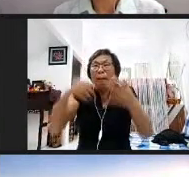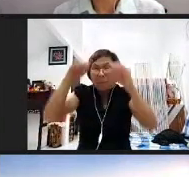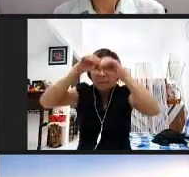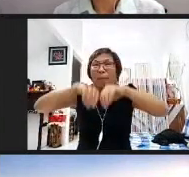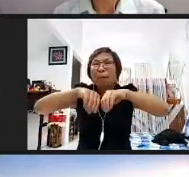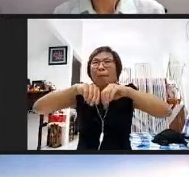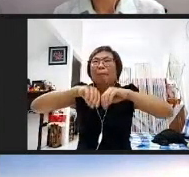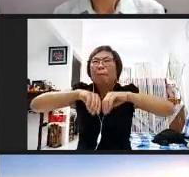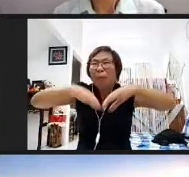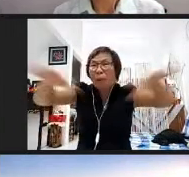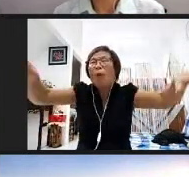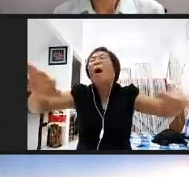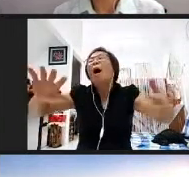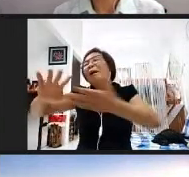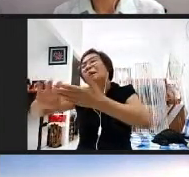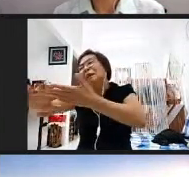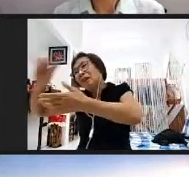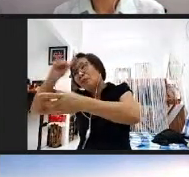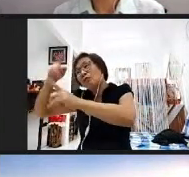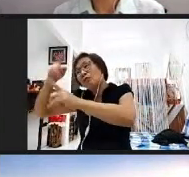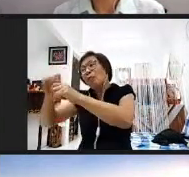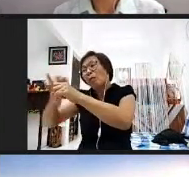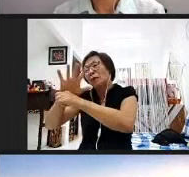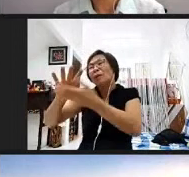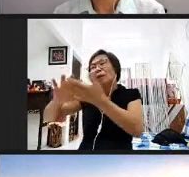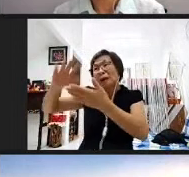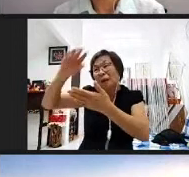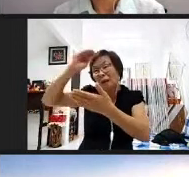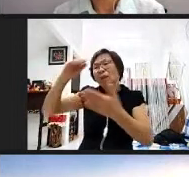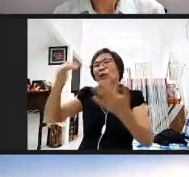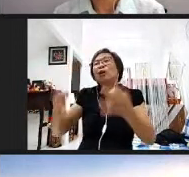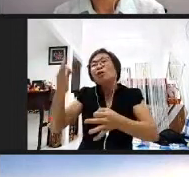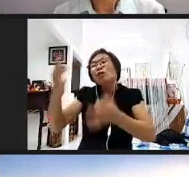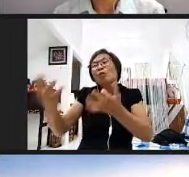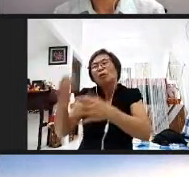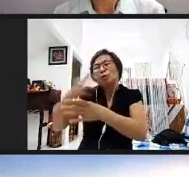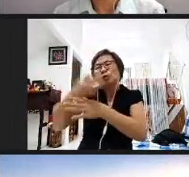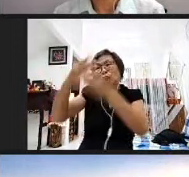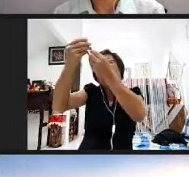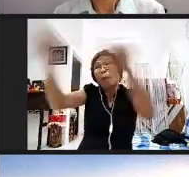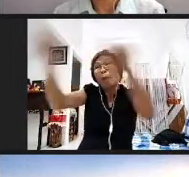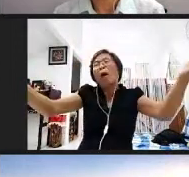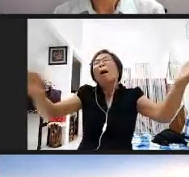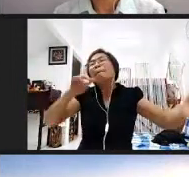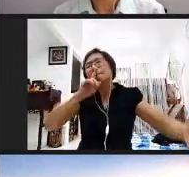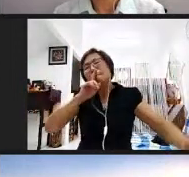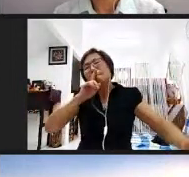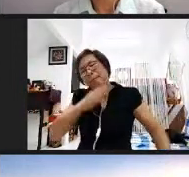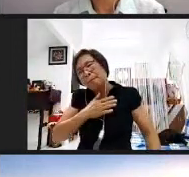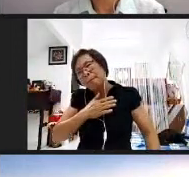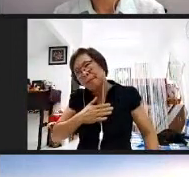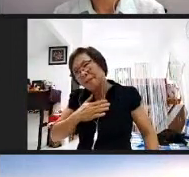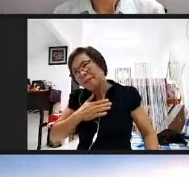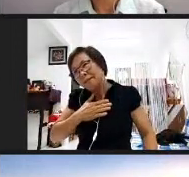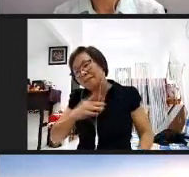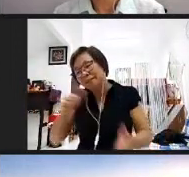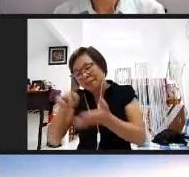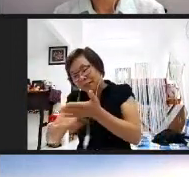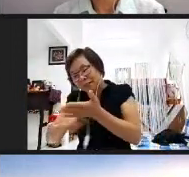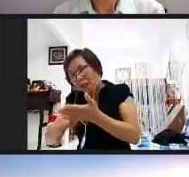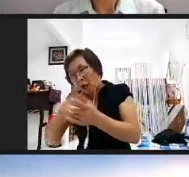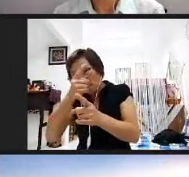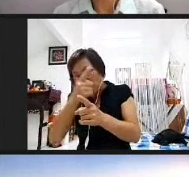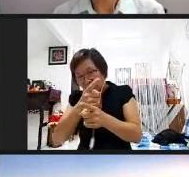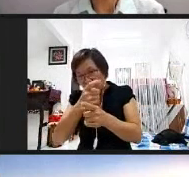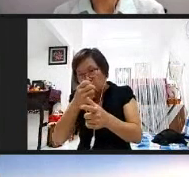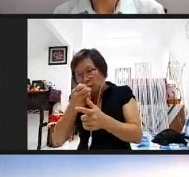this pandemic is that even when you want to share information, please make sure you check your facts first.